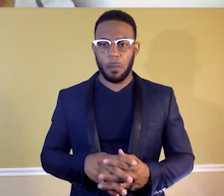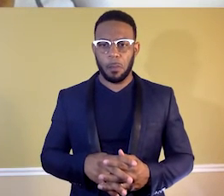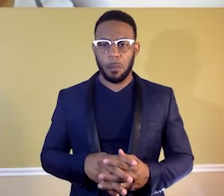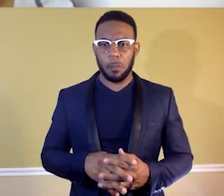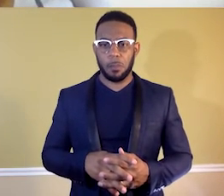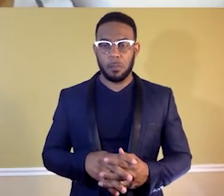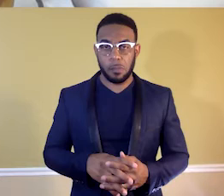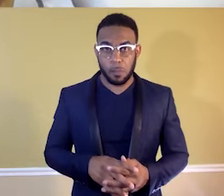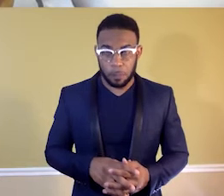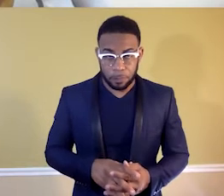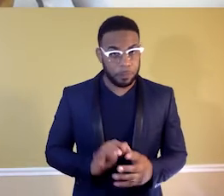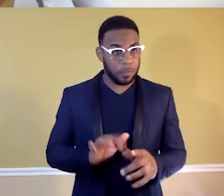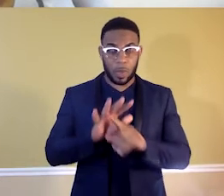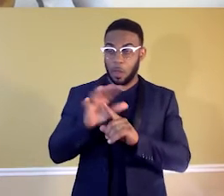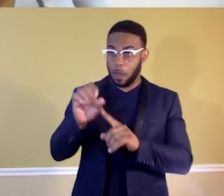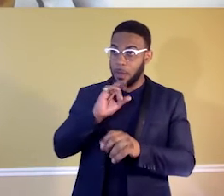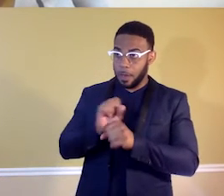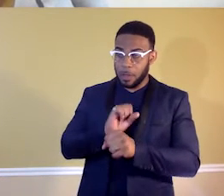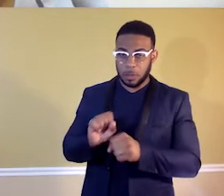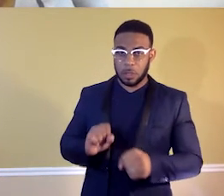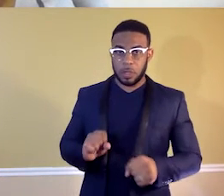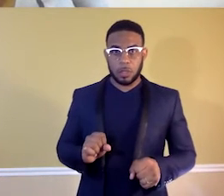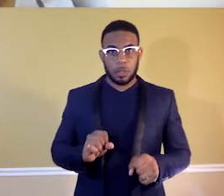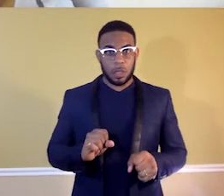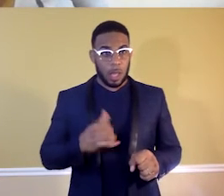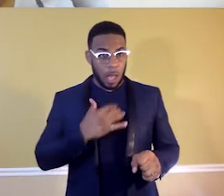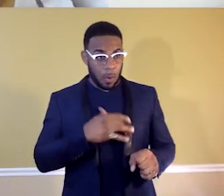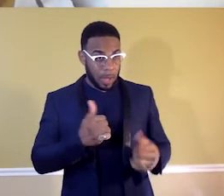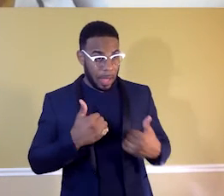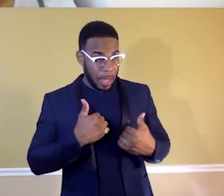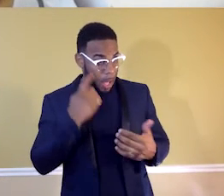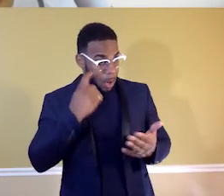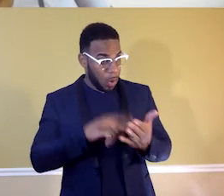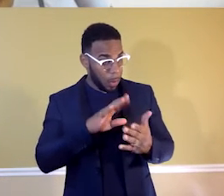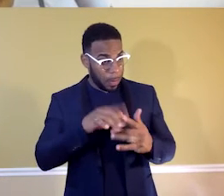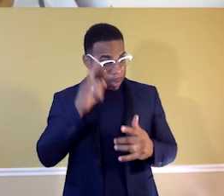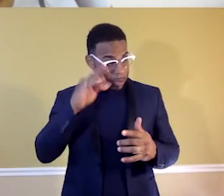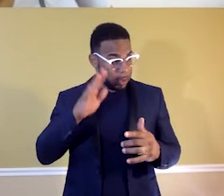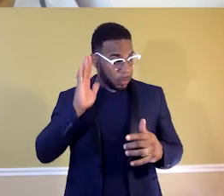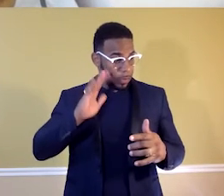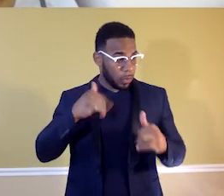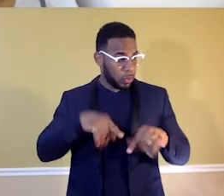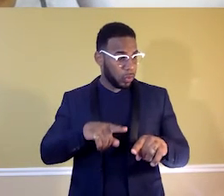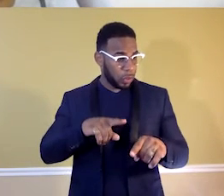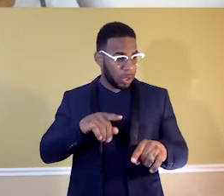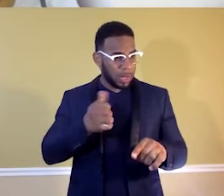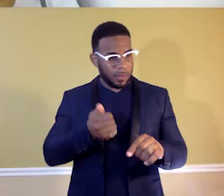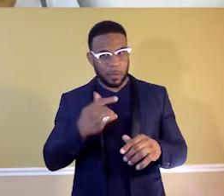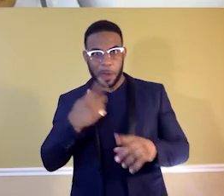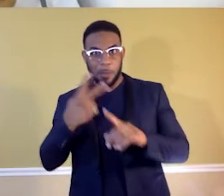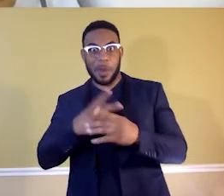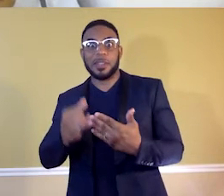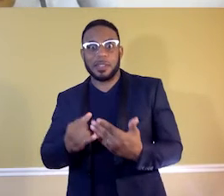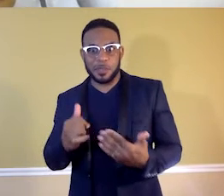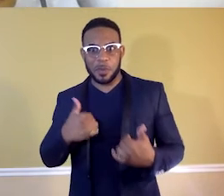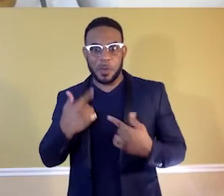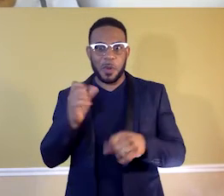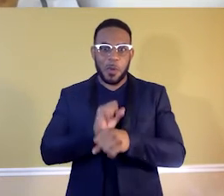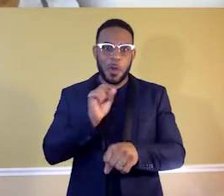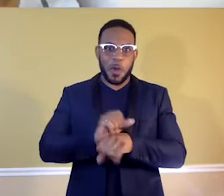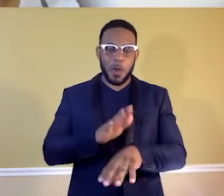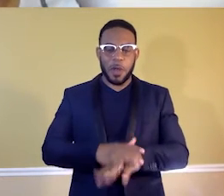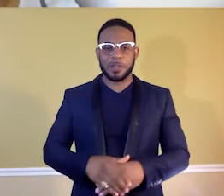That's awesome. That's awesome. Actually, I wish I had known about this before during a couple of my projects that we've been working